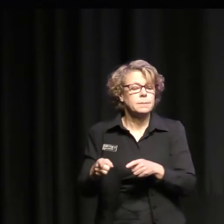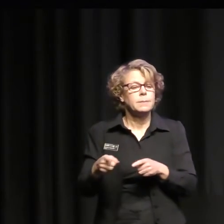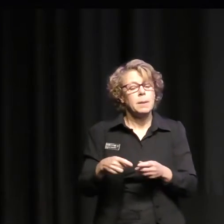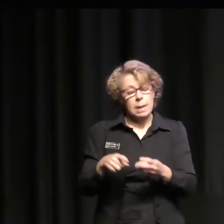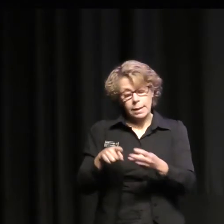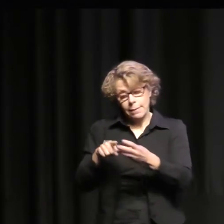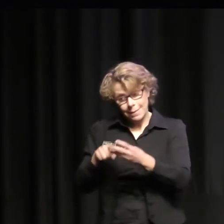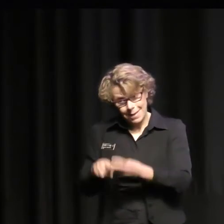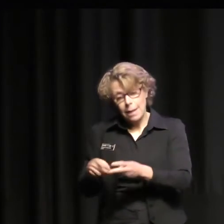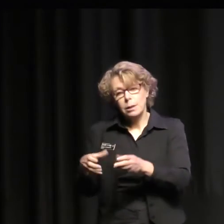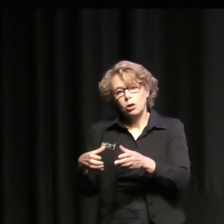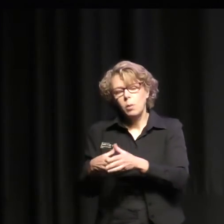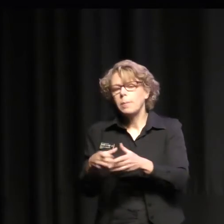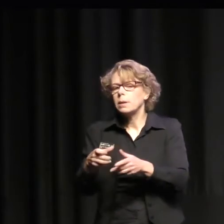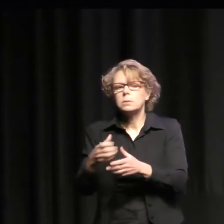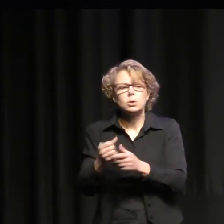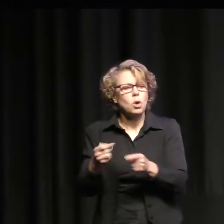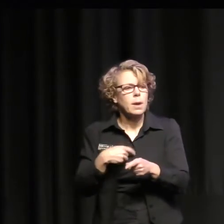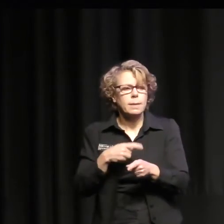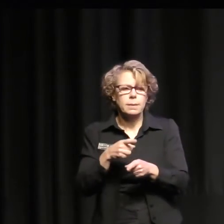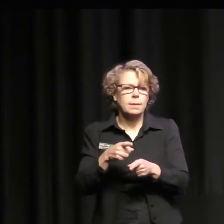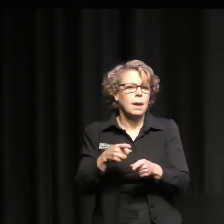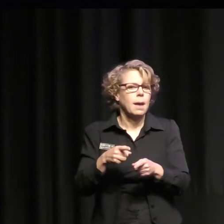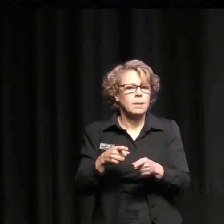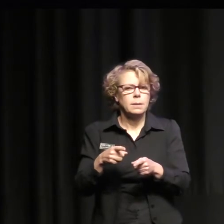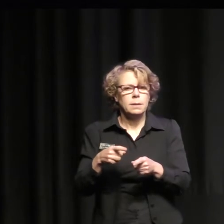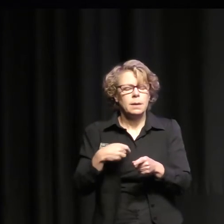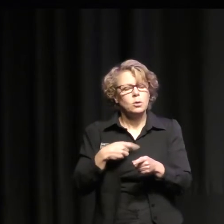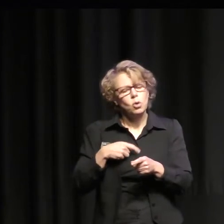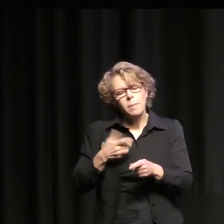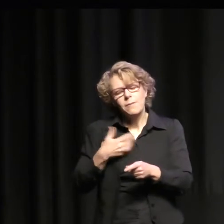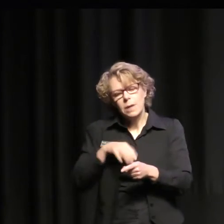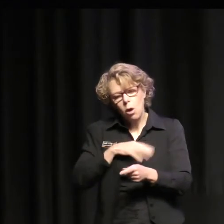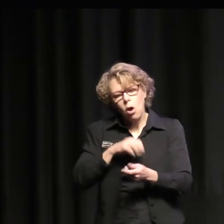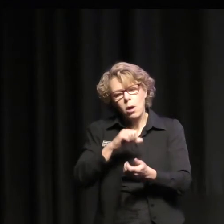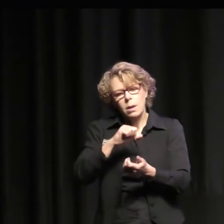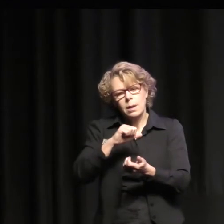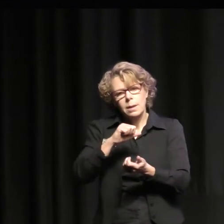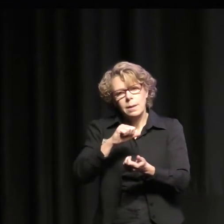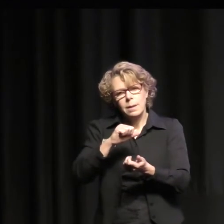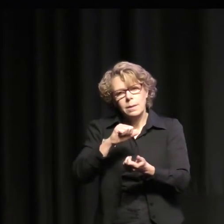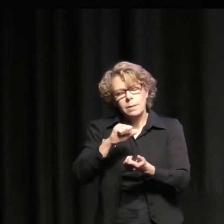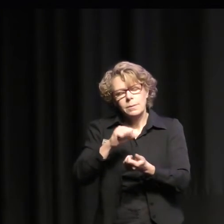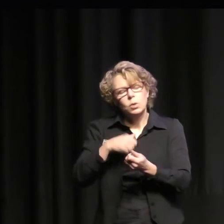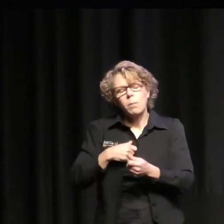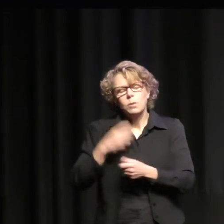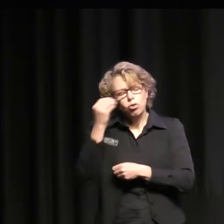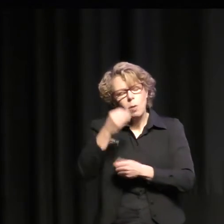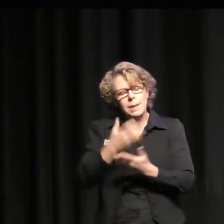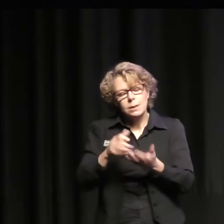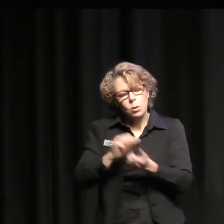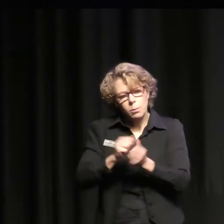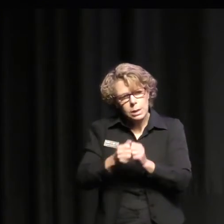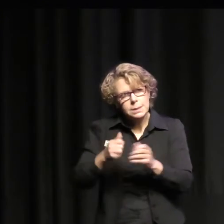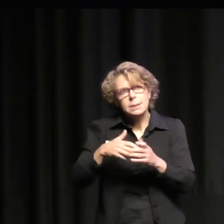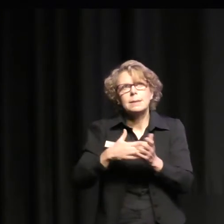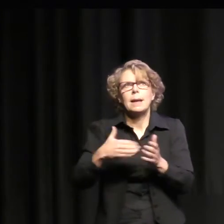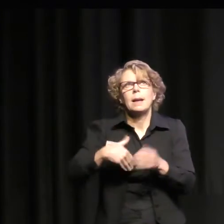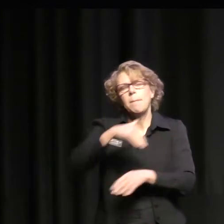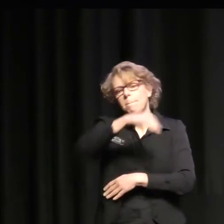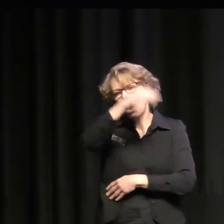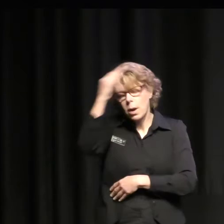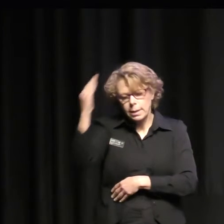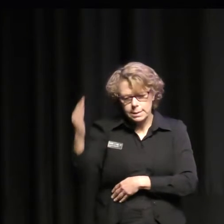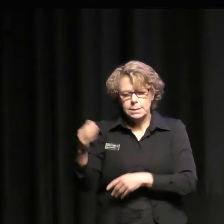Precariat is not going to go to the far right. It's looking for a politics of paradise. And that politics of paradise